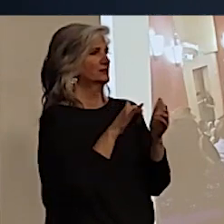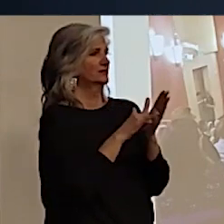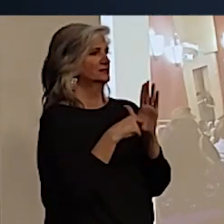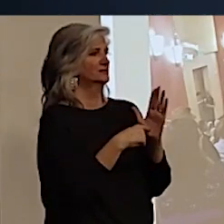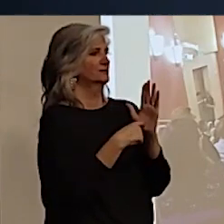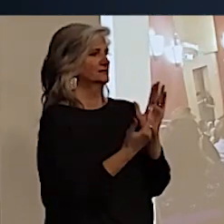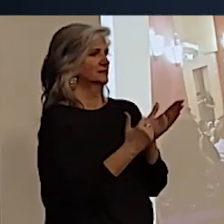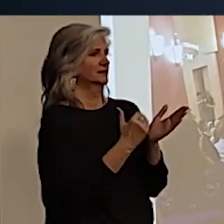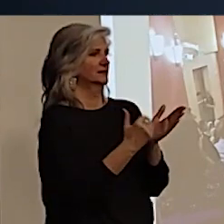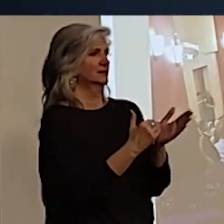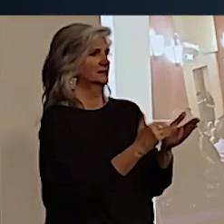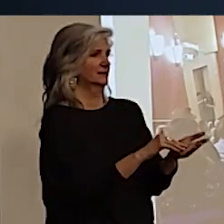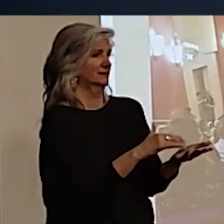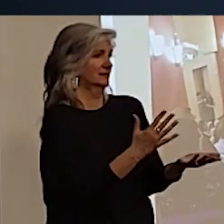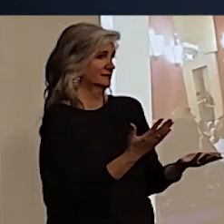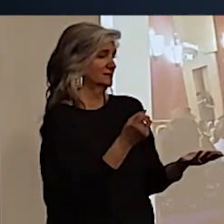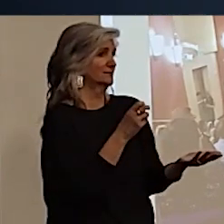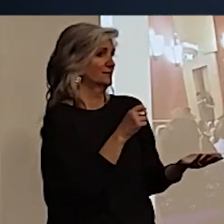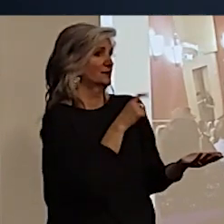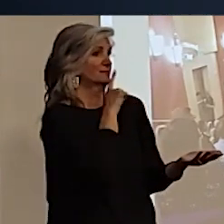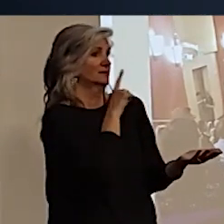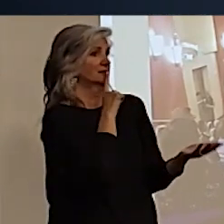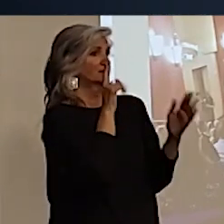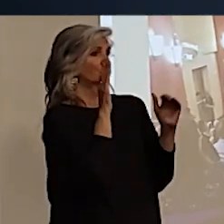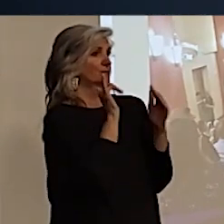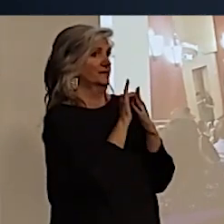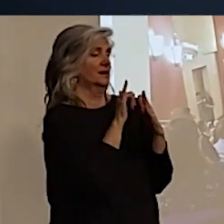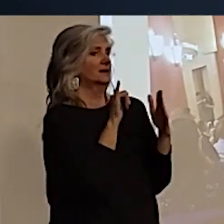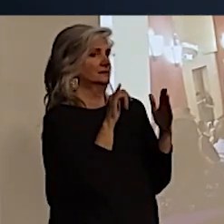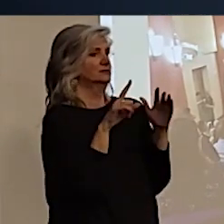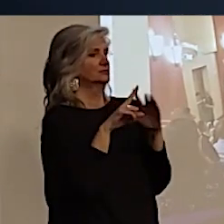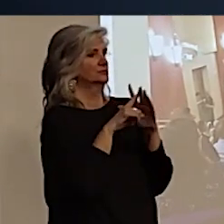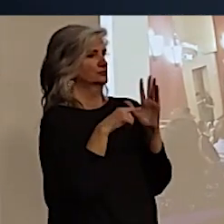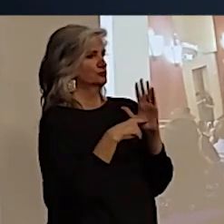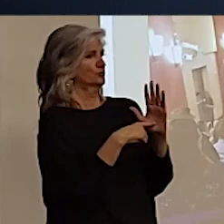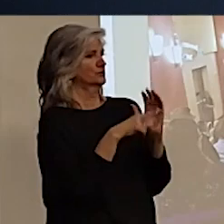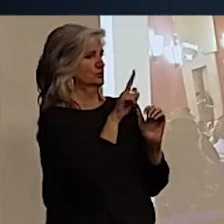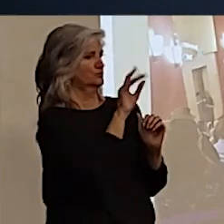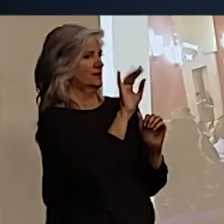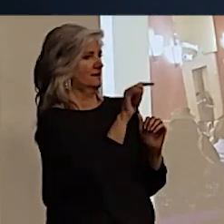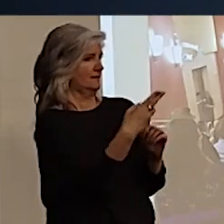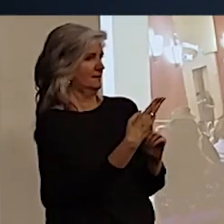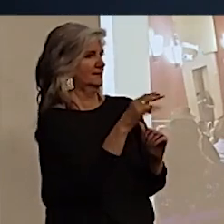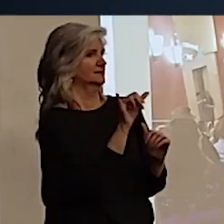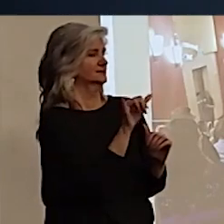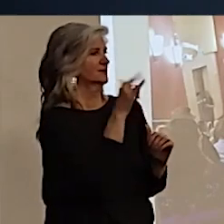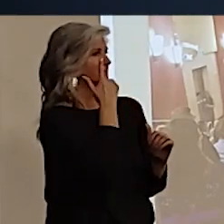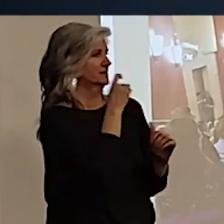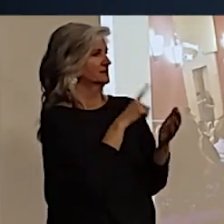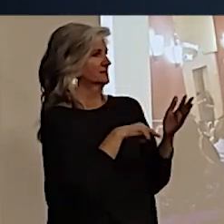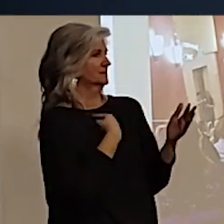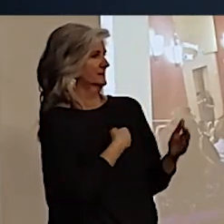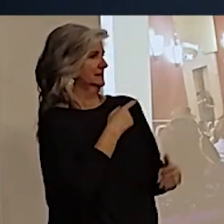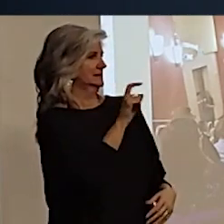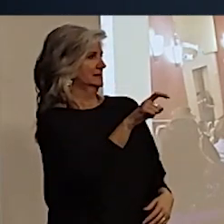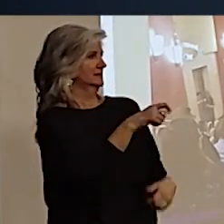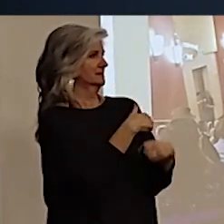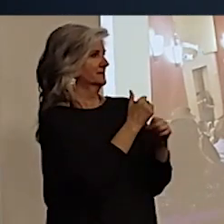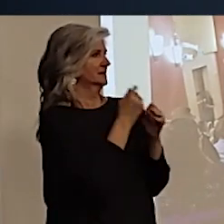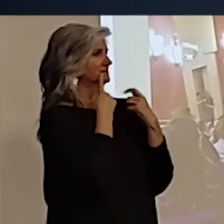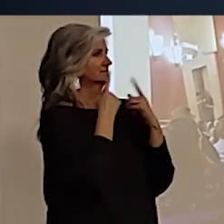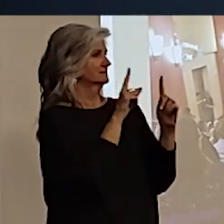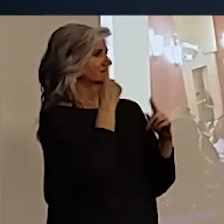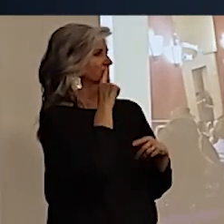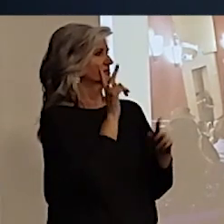time and time again. And I really hope that comes through on the 29th, because that's what we need to make things better